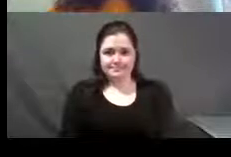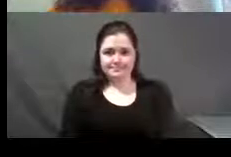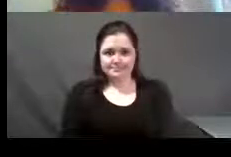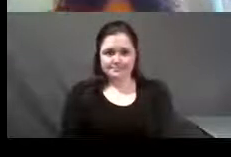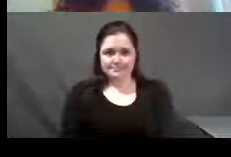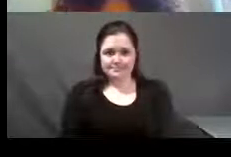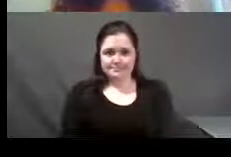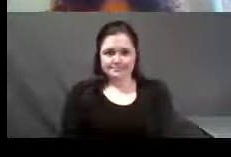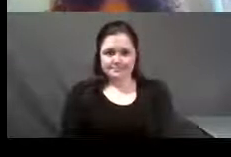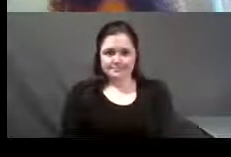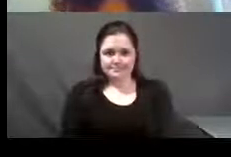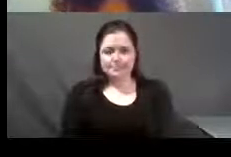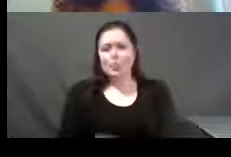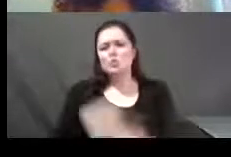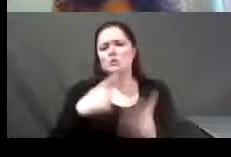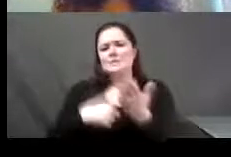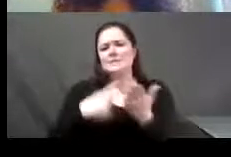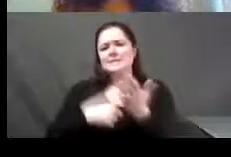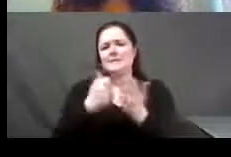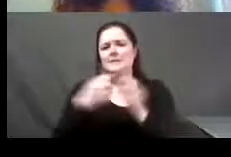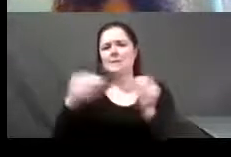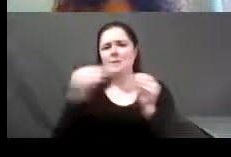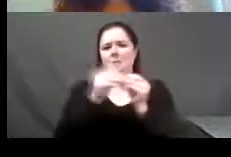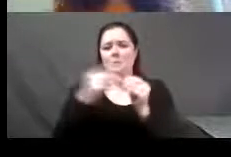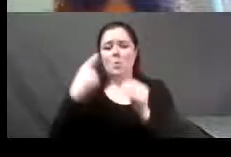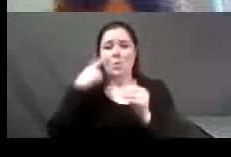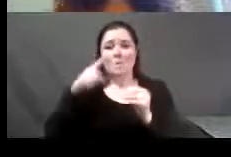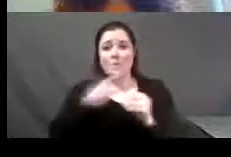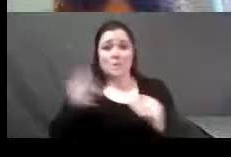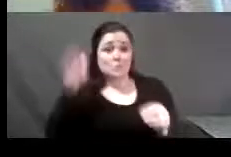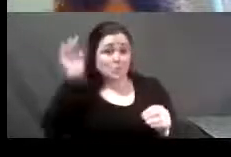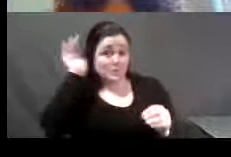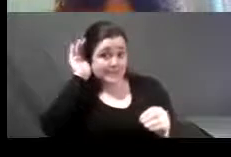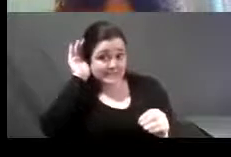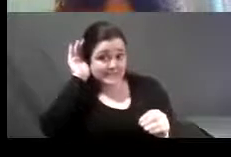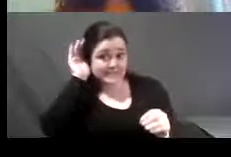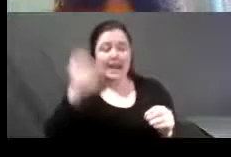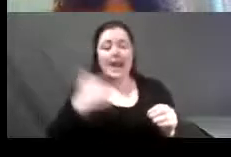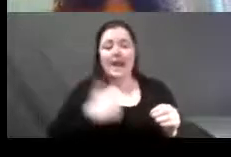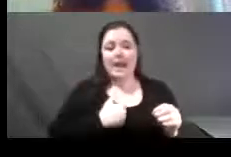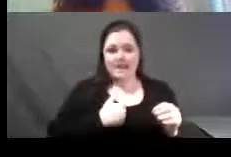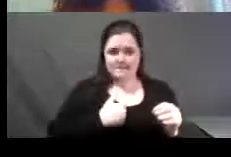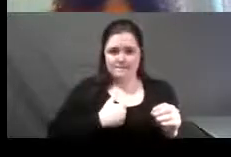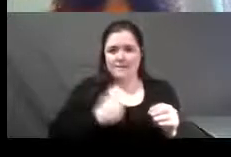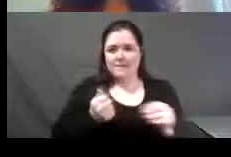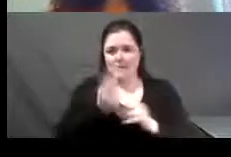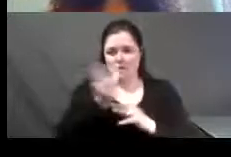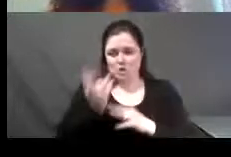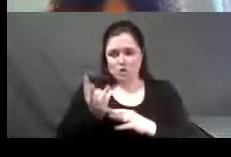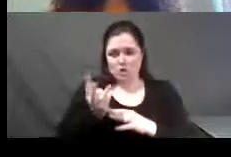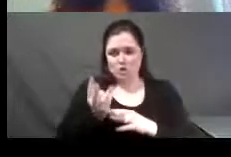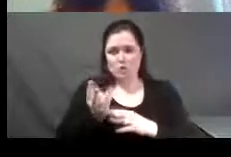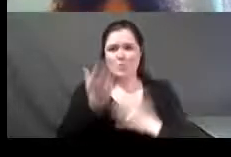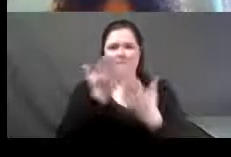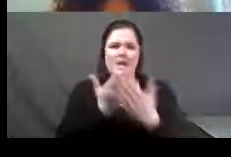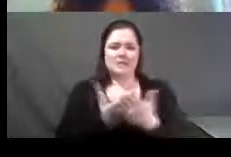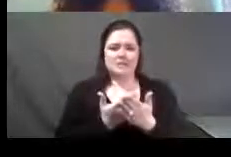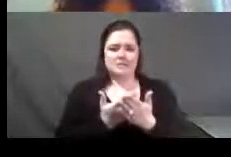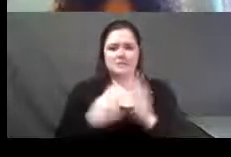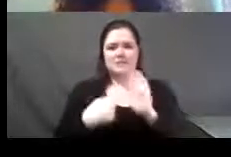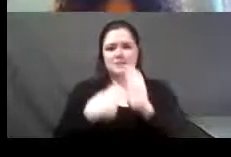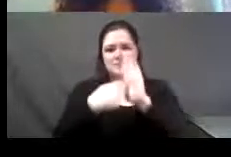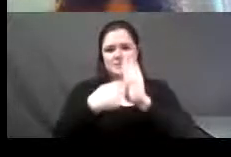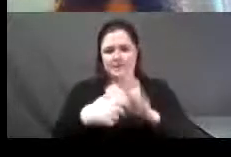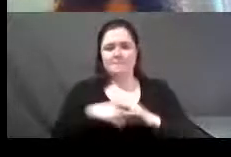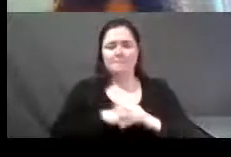And to talk a little bit more, for those listening in, I just have a couple of facts displayed here.